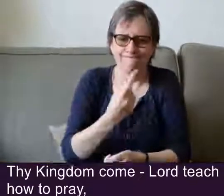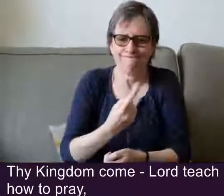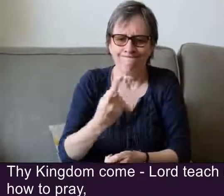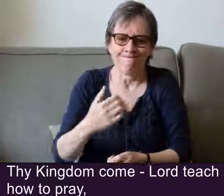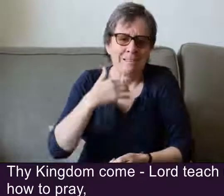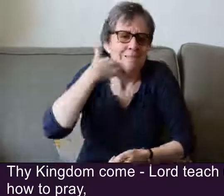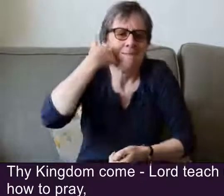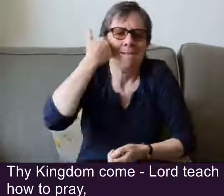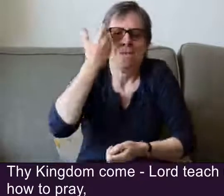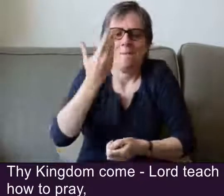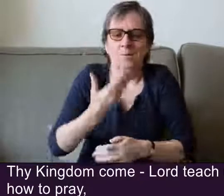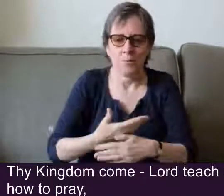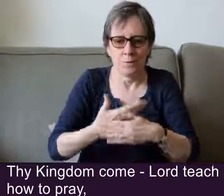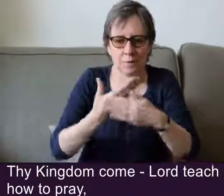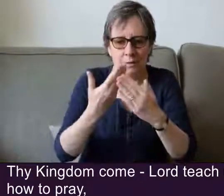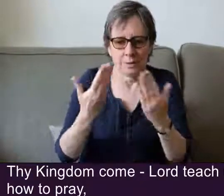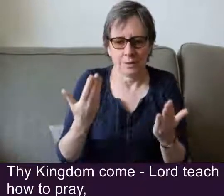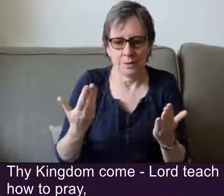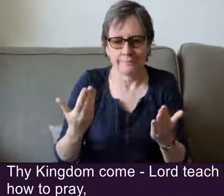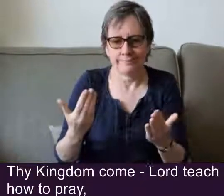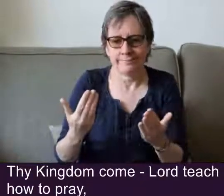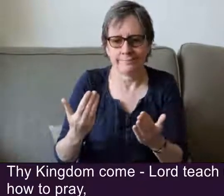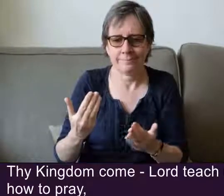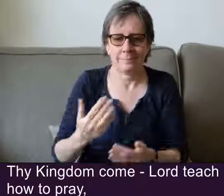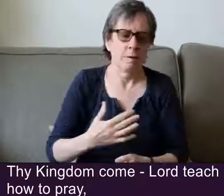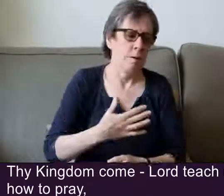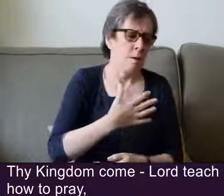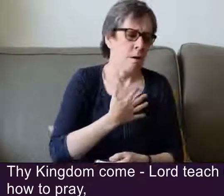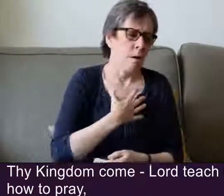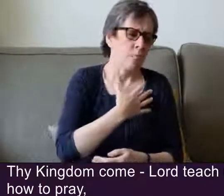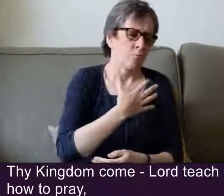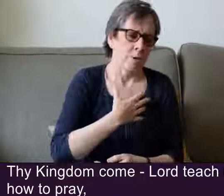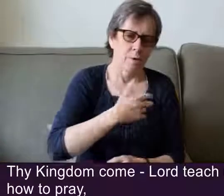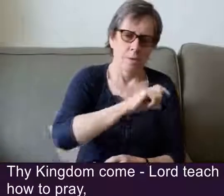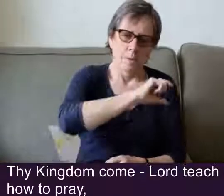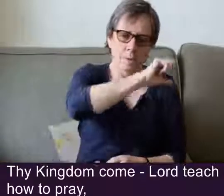friendship each and every day,